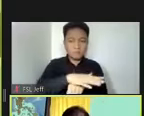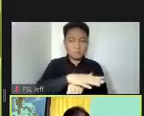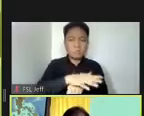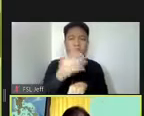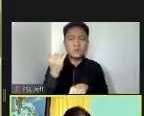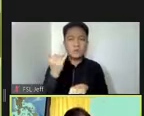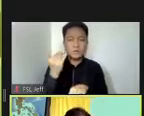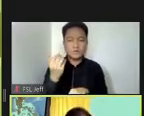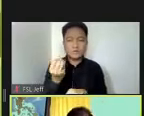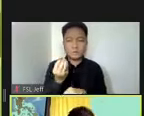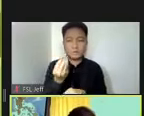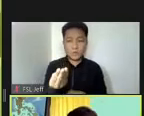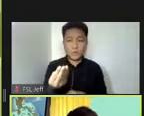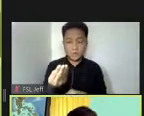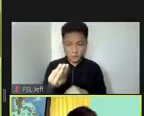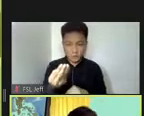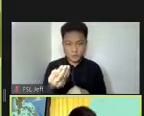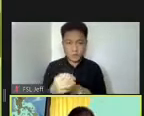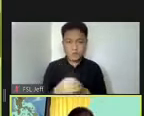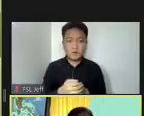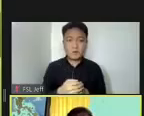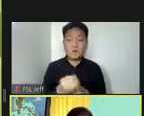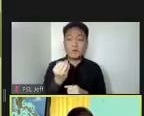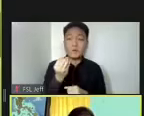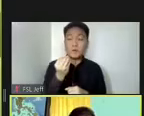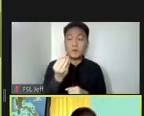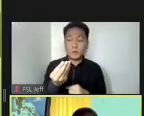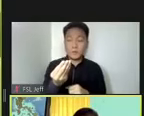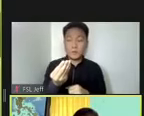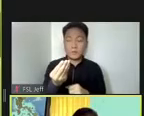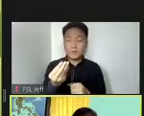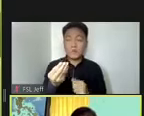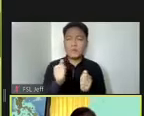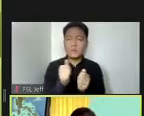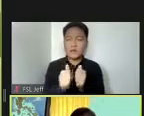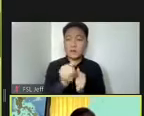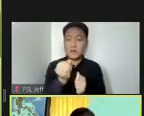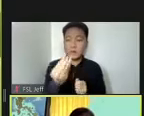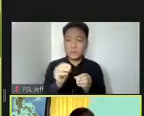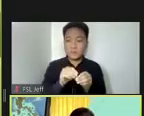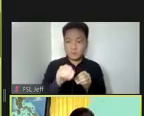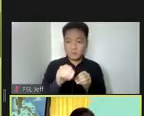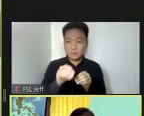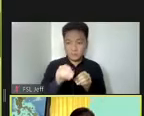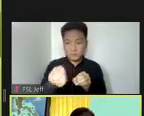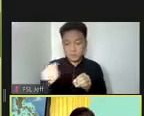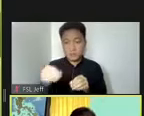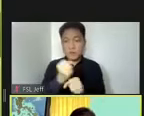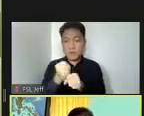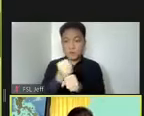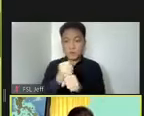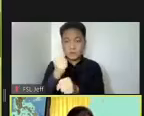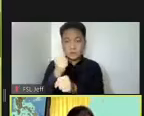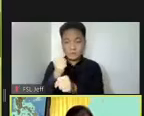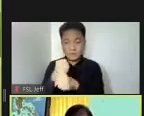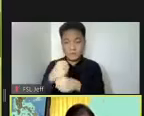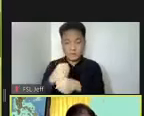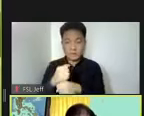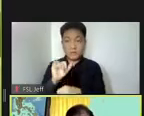coffee. Also, a diverse crop of wild coffee plant is needed to